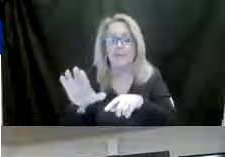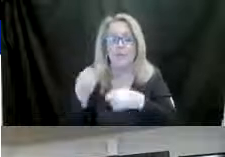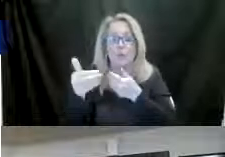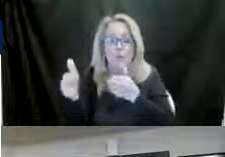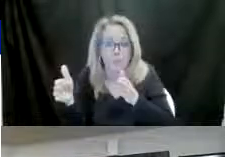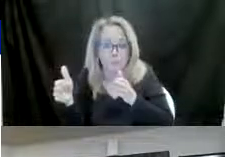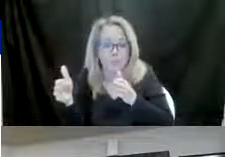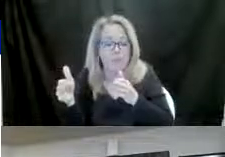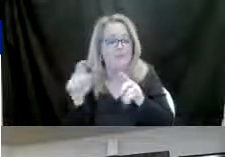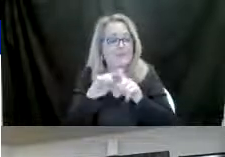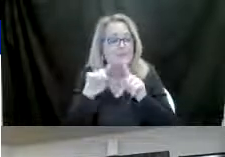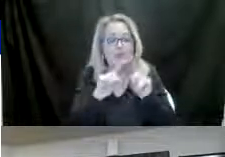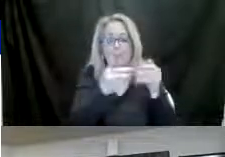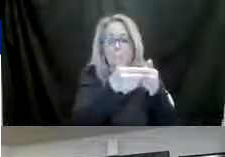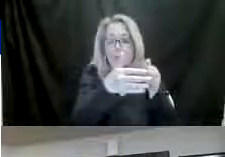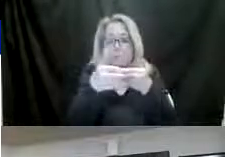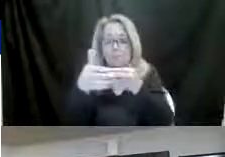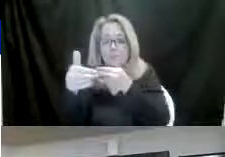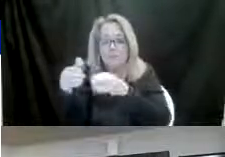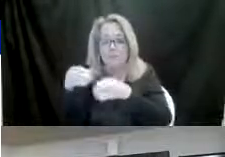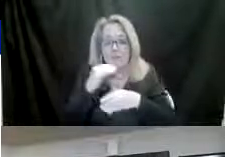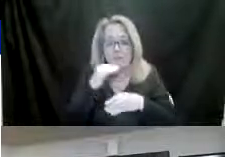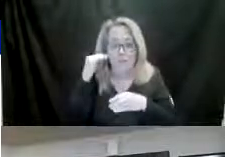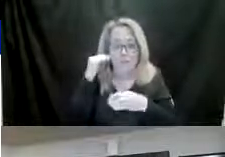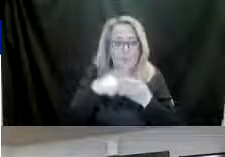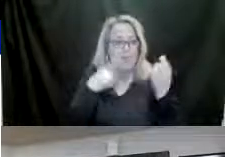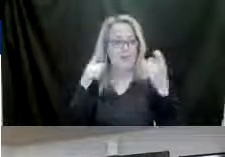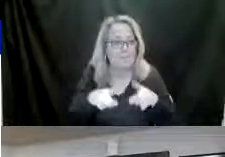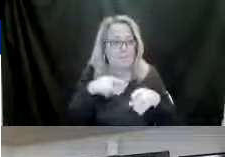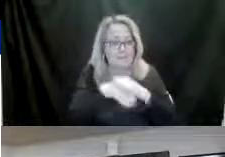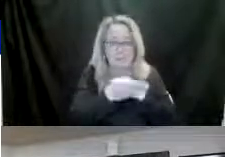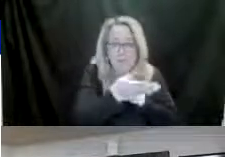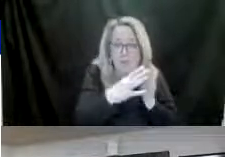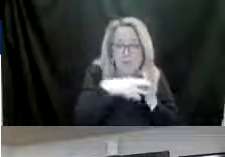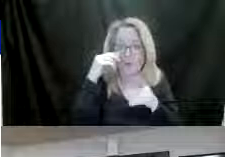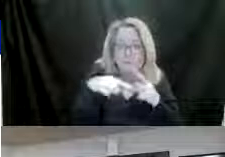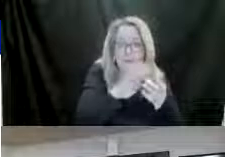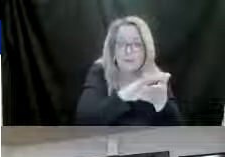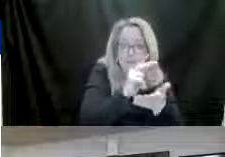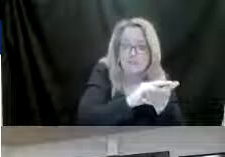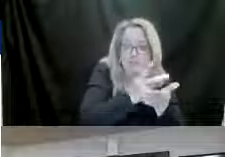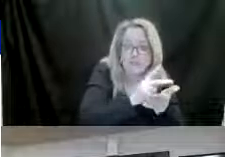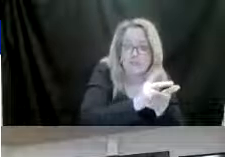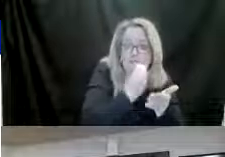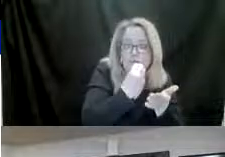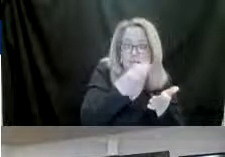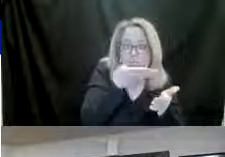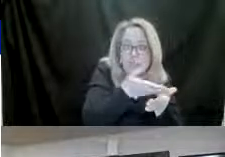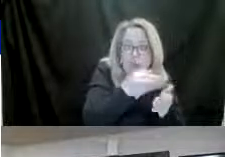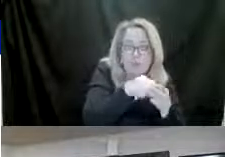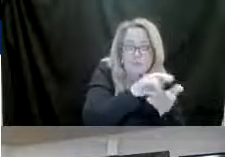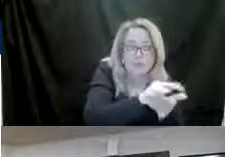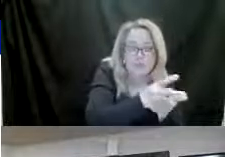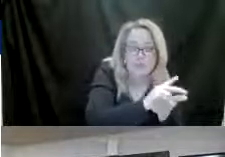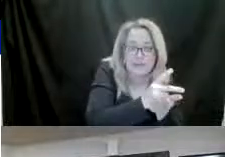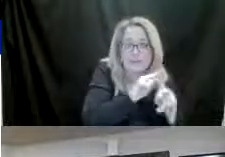of a house, and what goes on in the different rooms of the house, learning about all that stuff. Things that happen differently in the kitchen than they